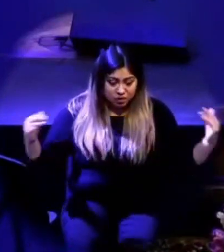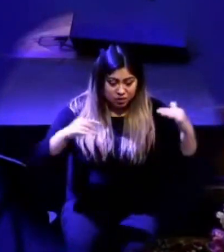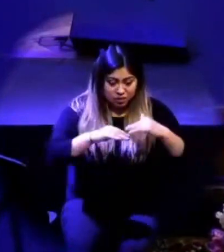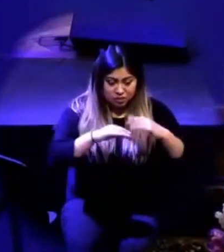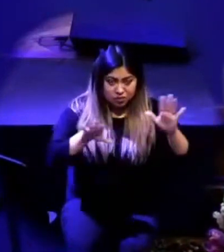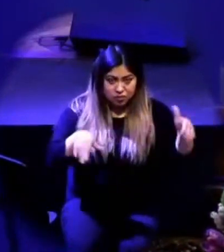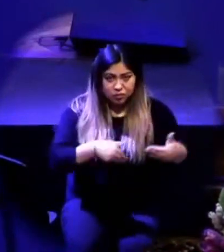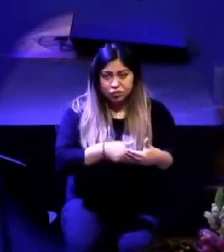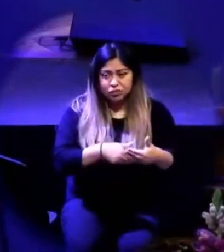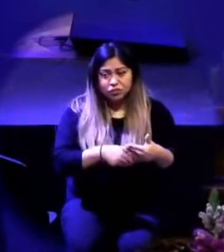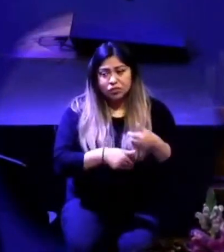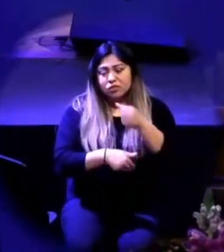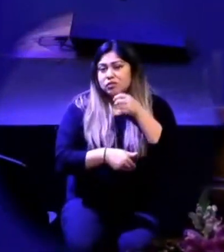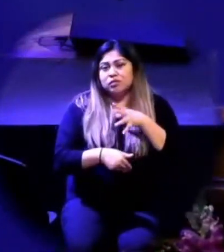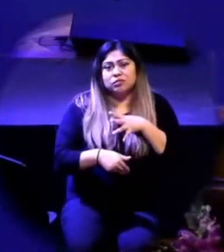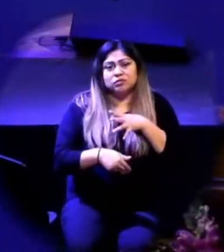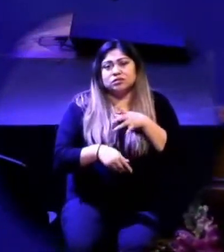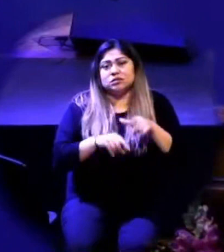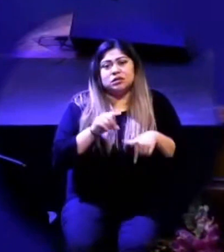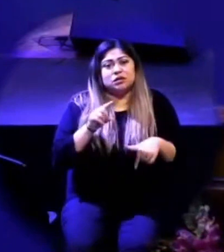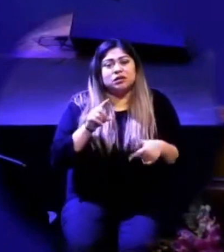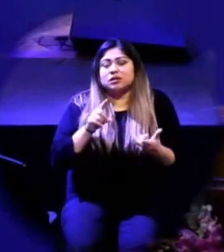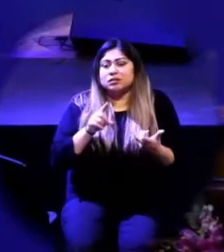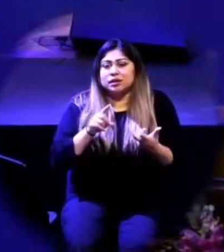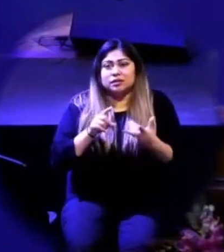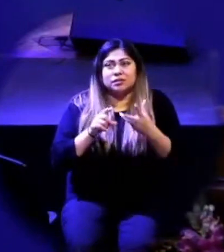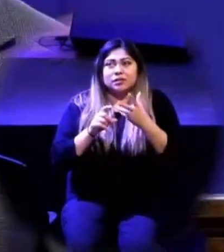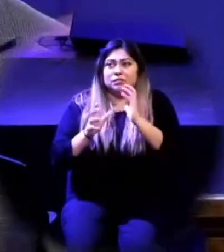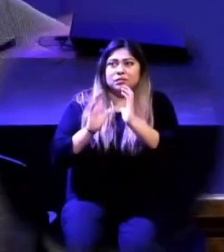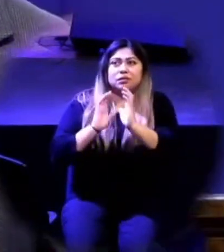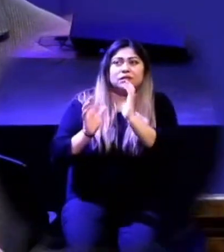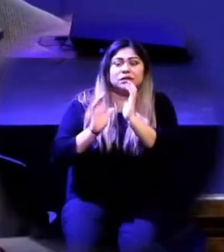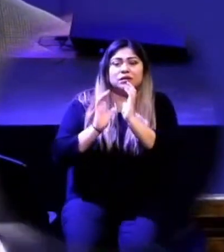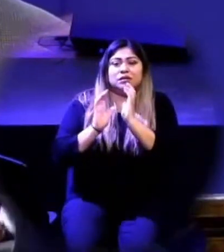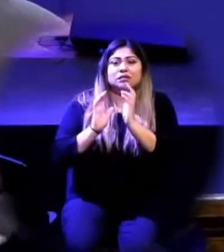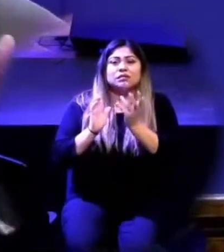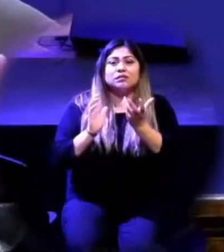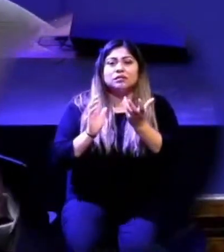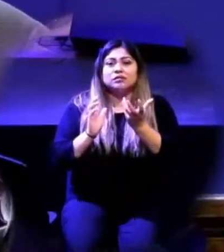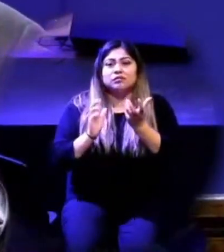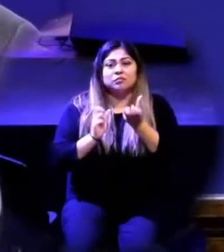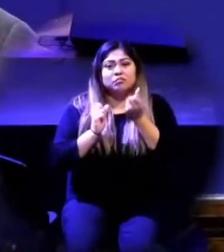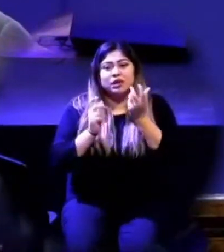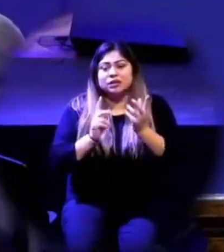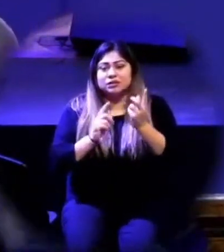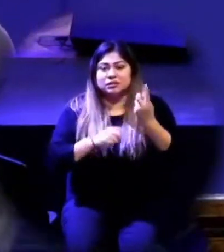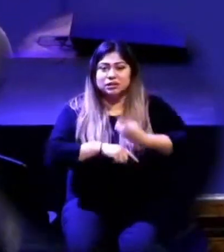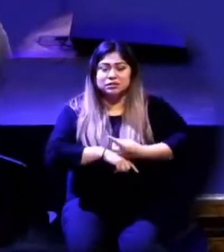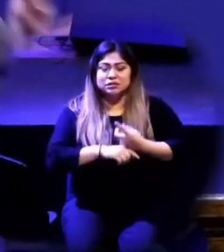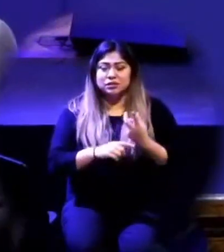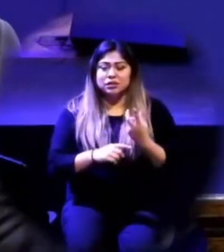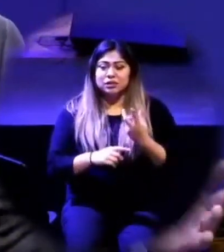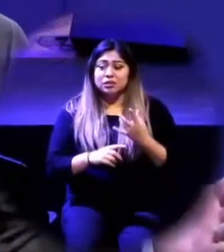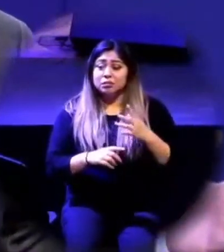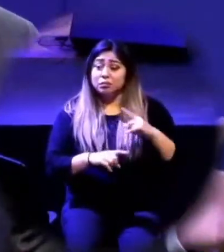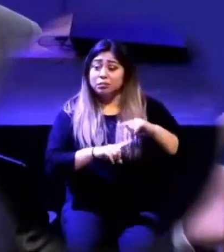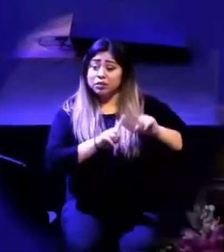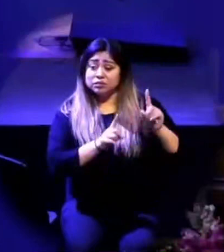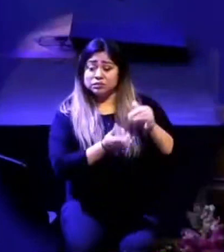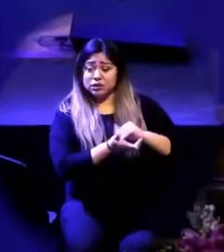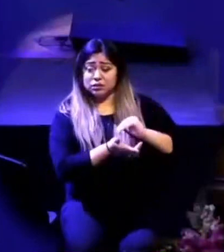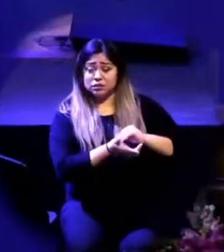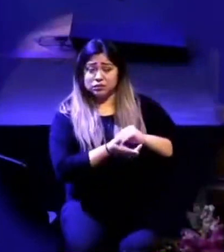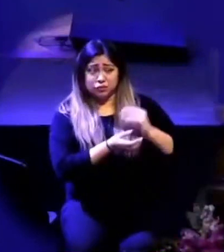unable to communicate for several days. And as the doctors always tell us, we think people can still hear even after they